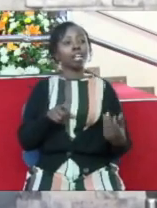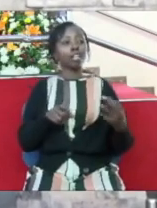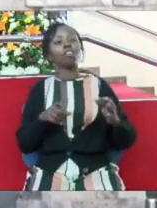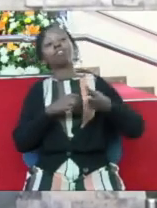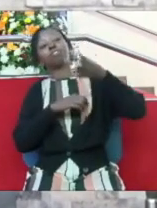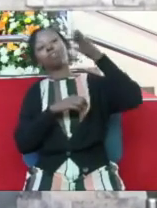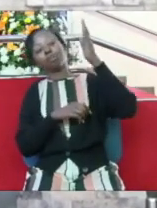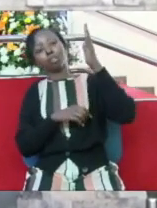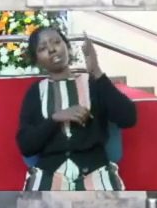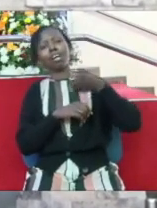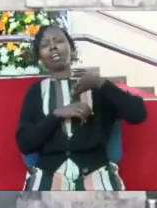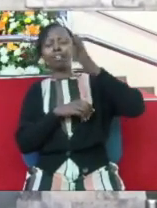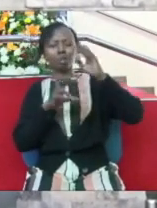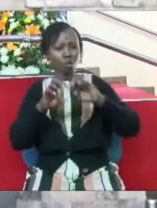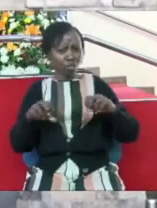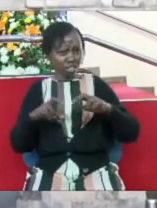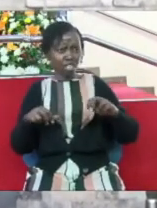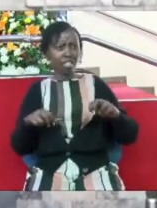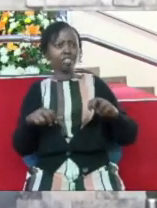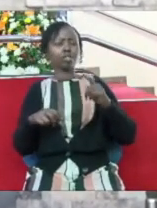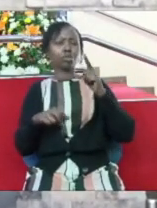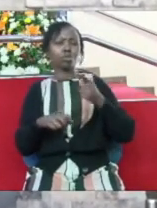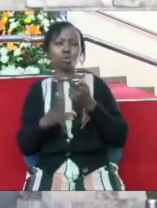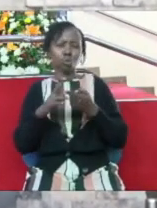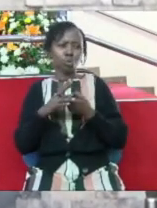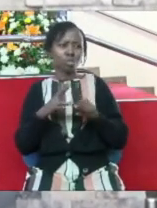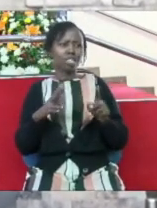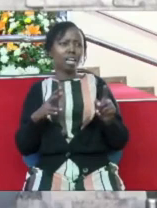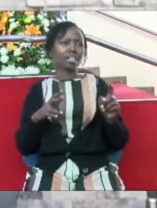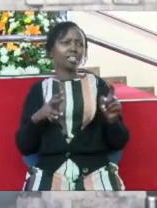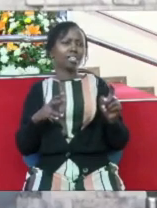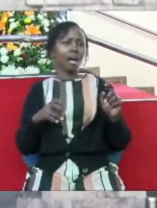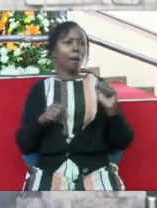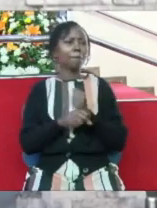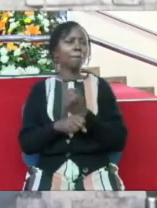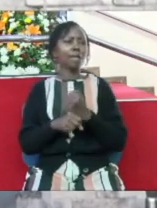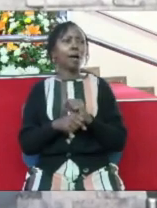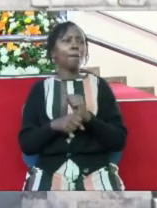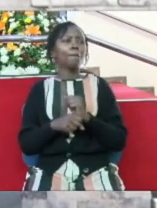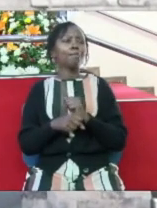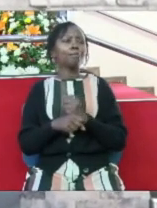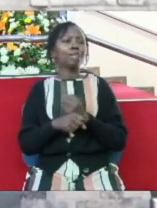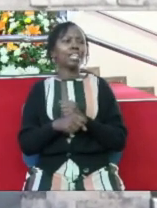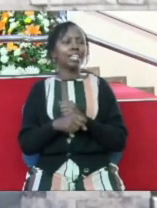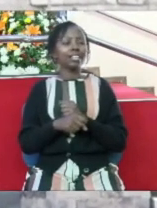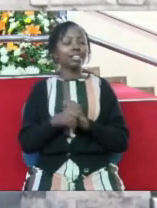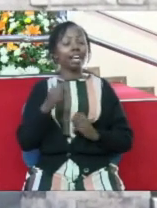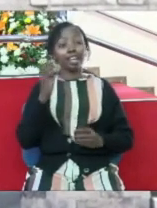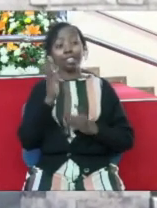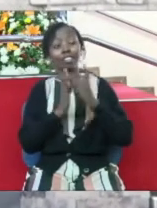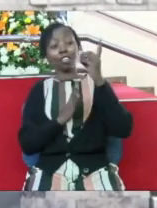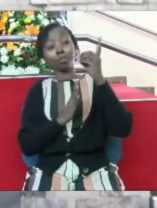is seeking. Na Mungu anatafuta. That you start making an effort. Ya kwamba uweze kujitia. To get yourself there. Ya kwamba ujielekeze